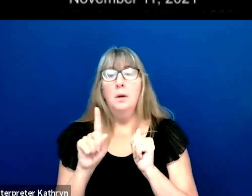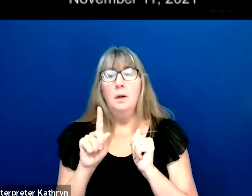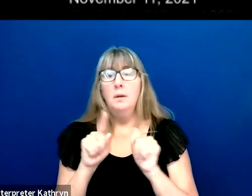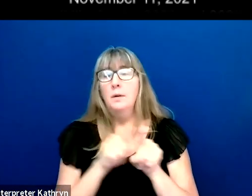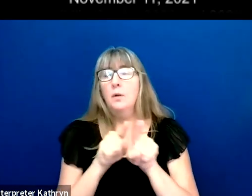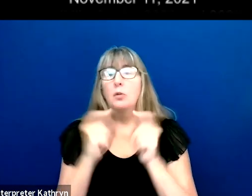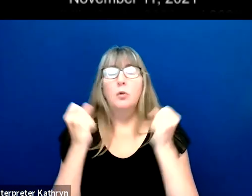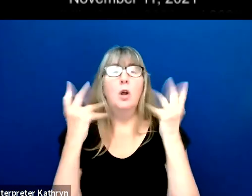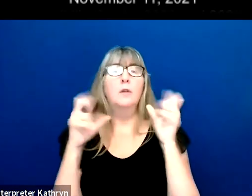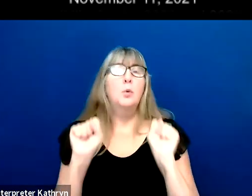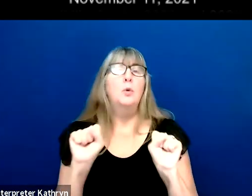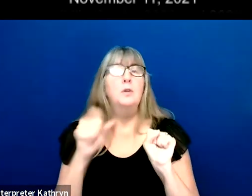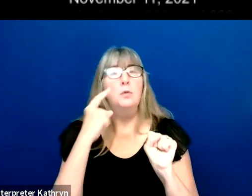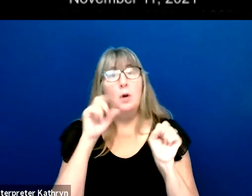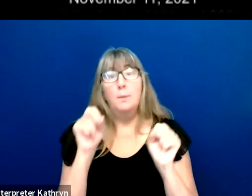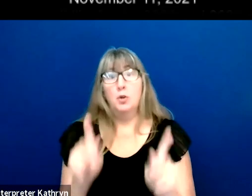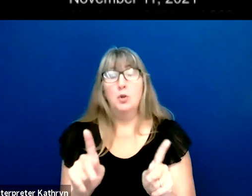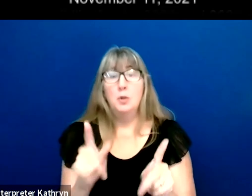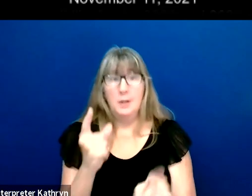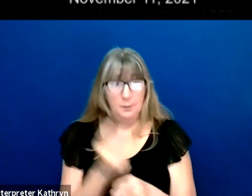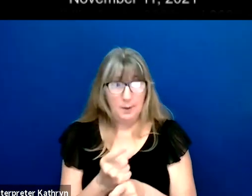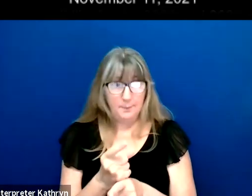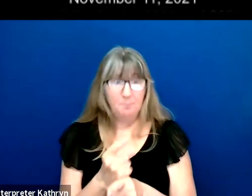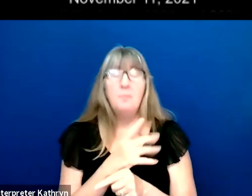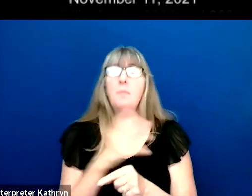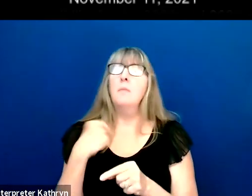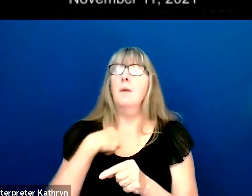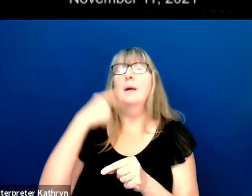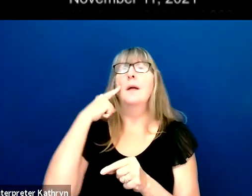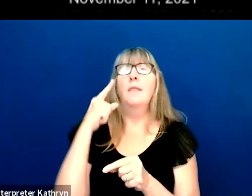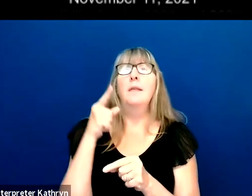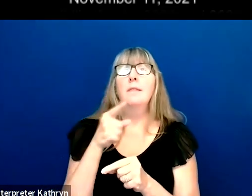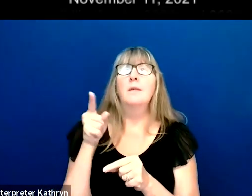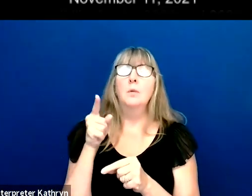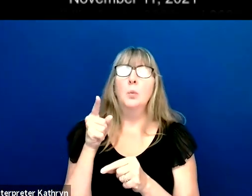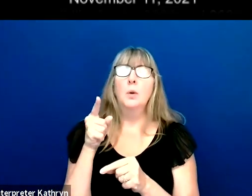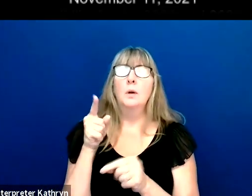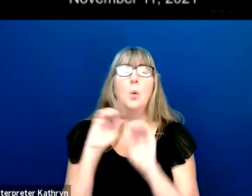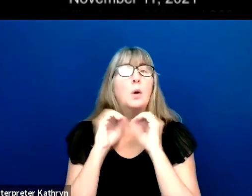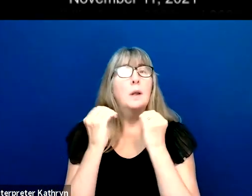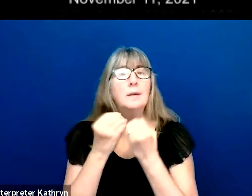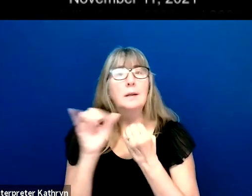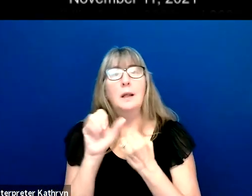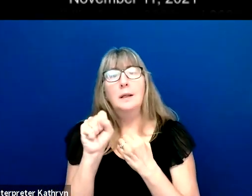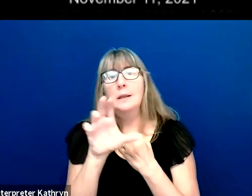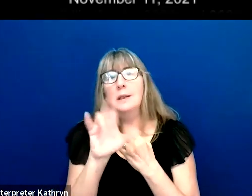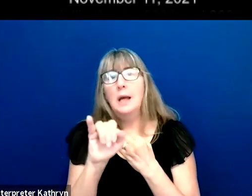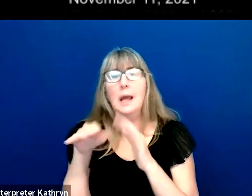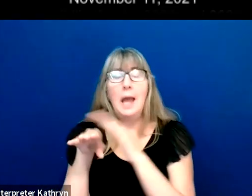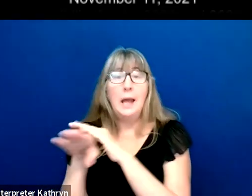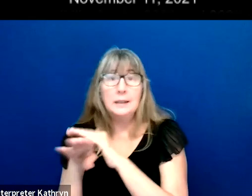of potential for opportunity, right? And I think this is where organizations like SciAccess